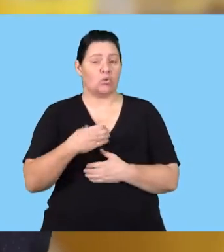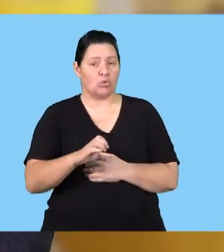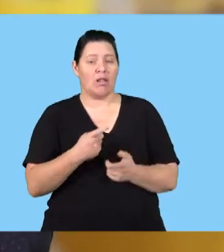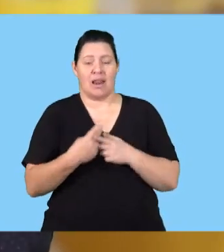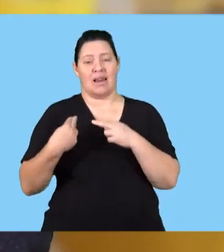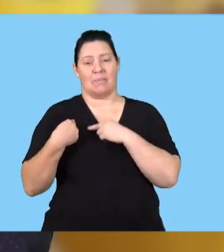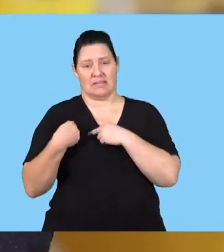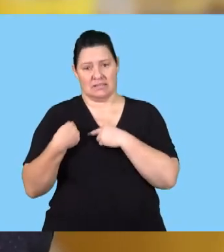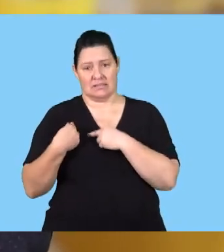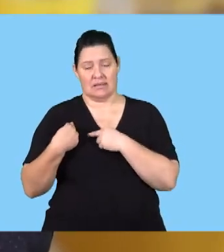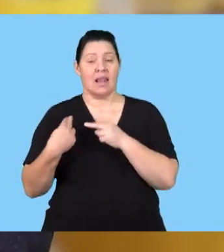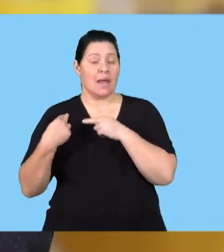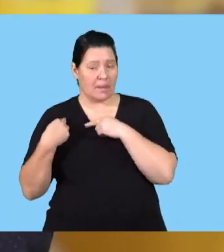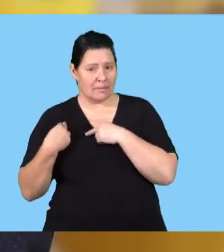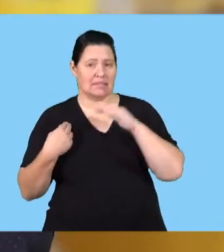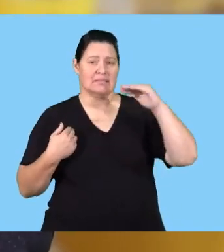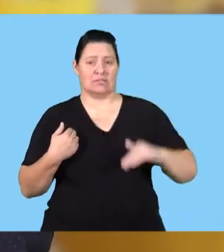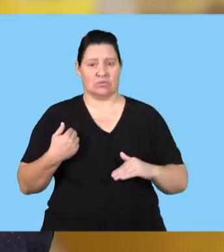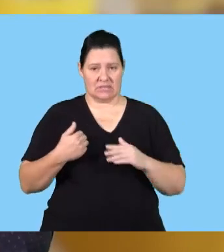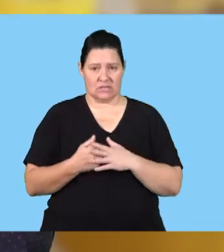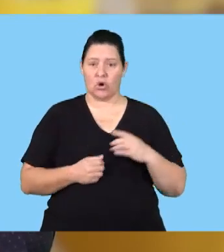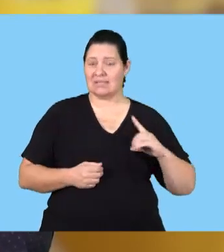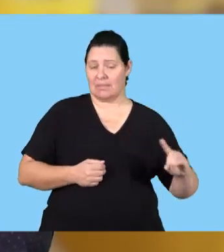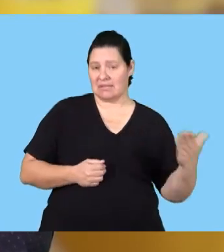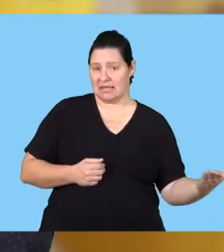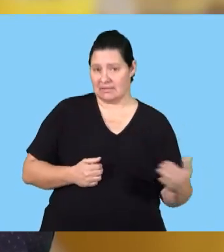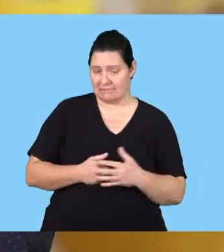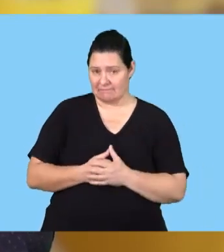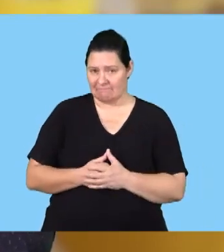is a liability and liabilities decrease